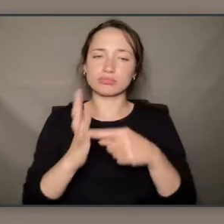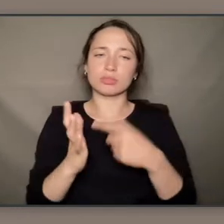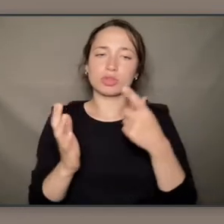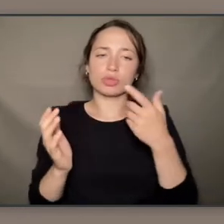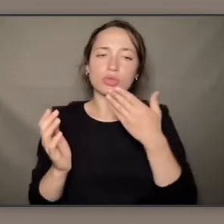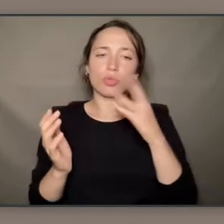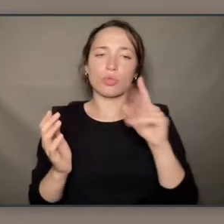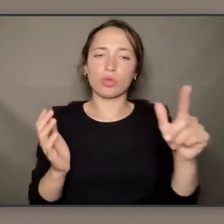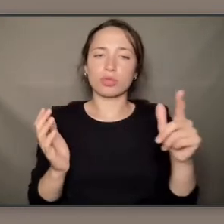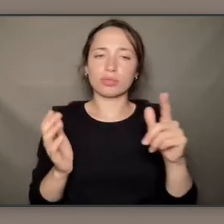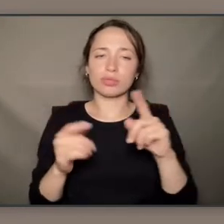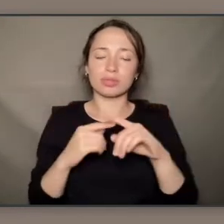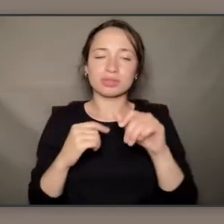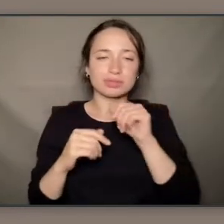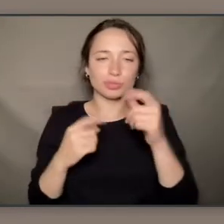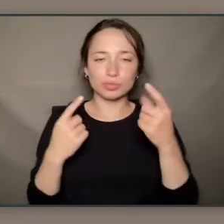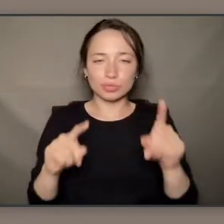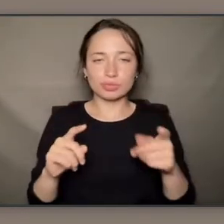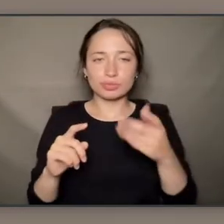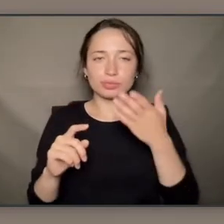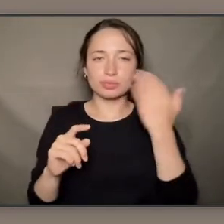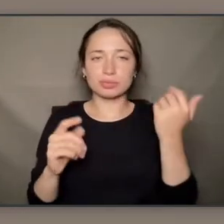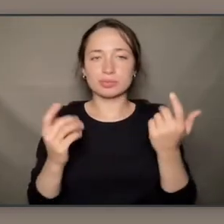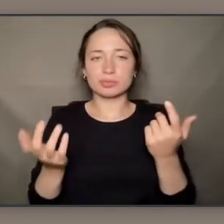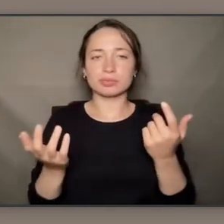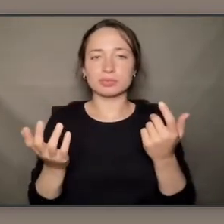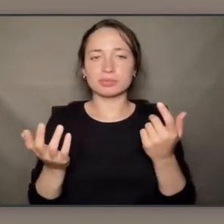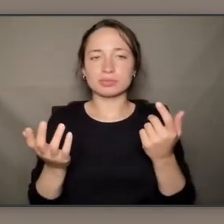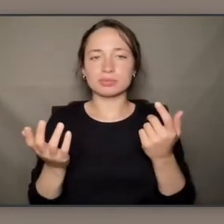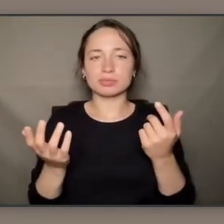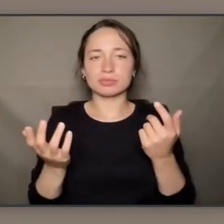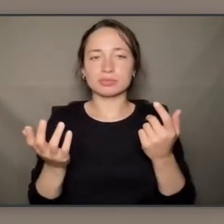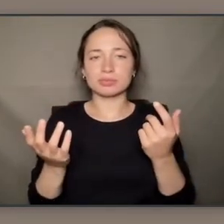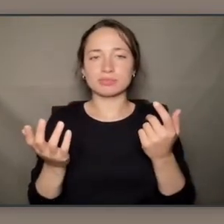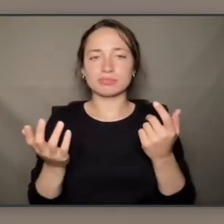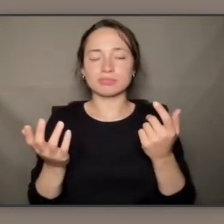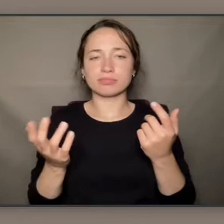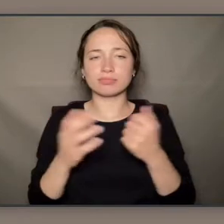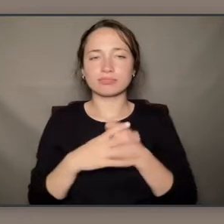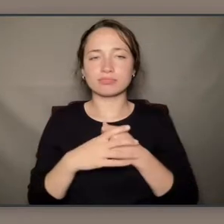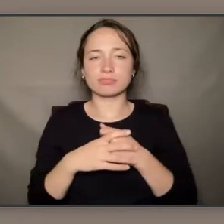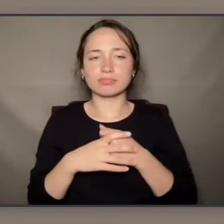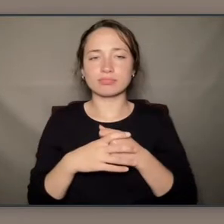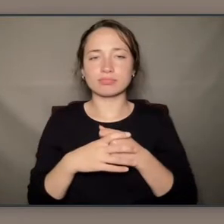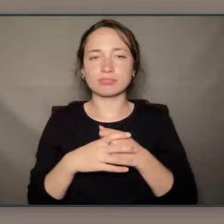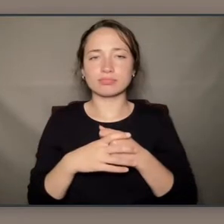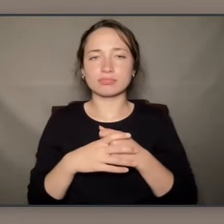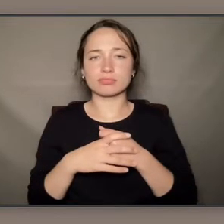of goodwill that didn't work because